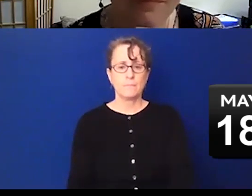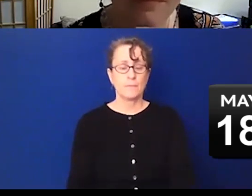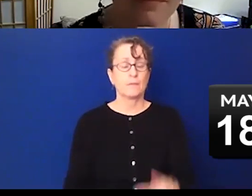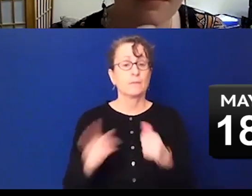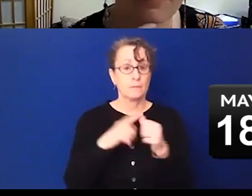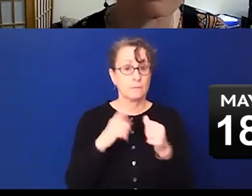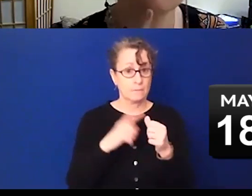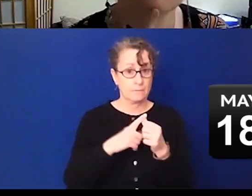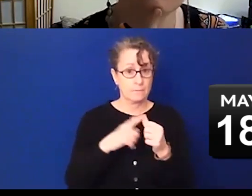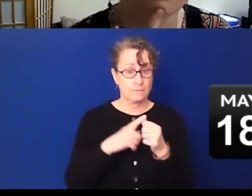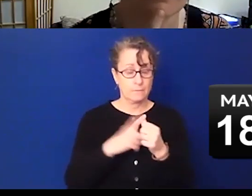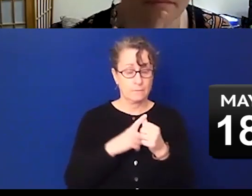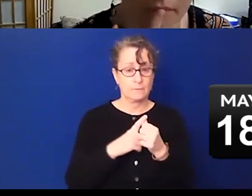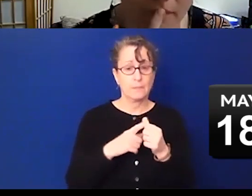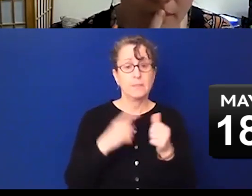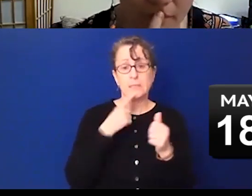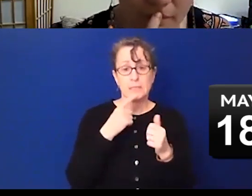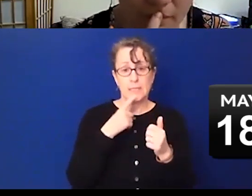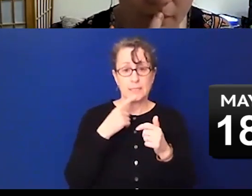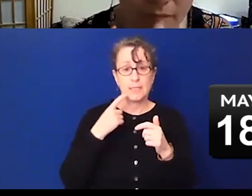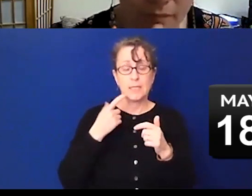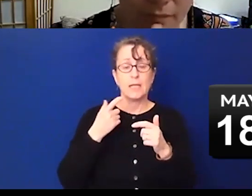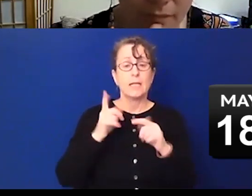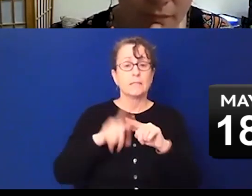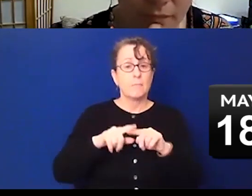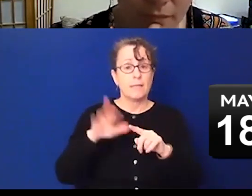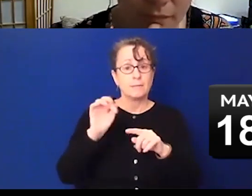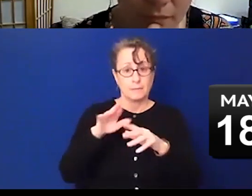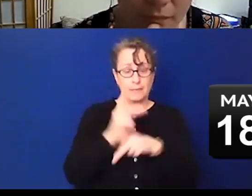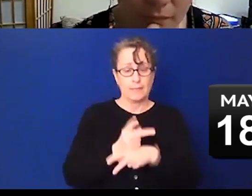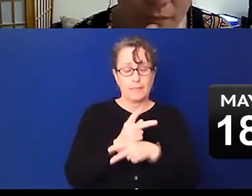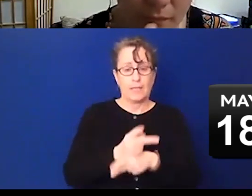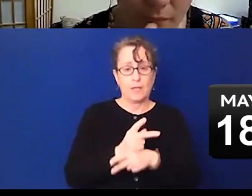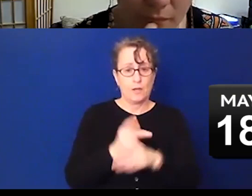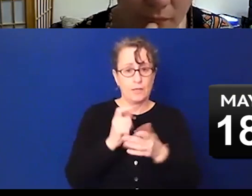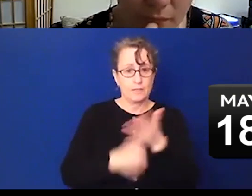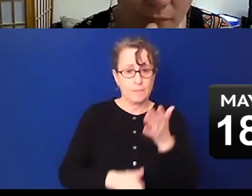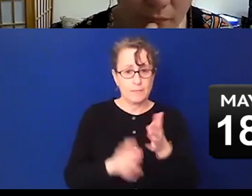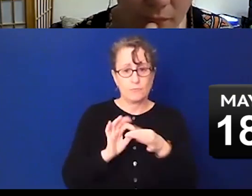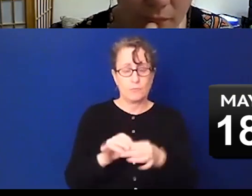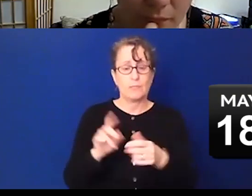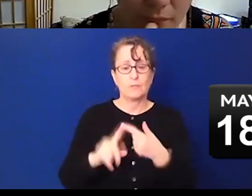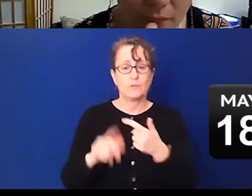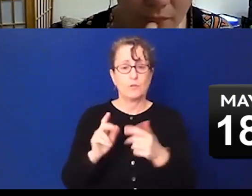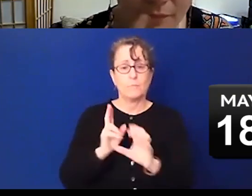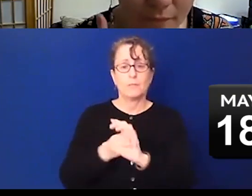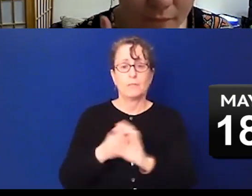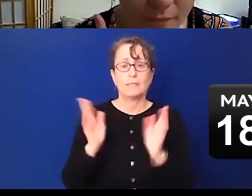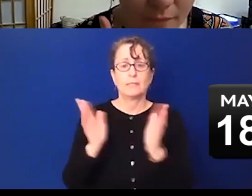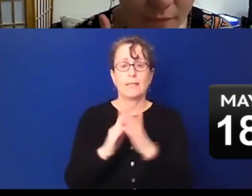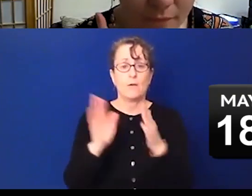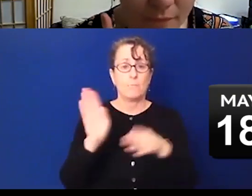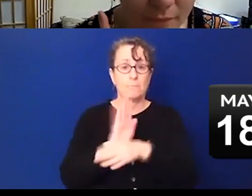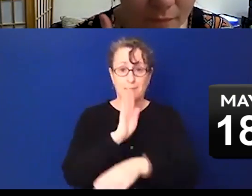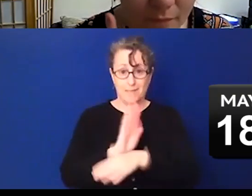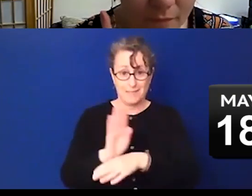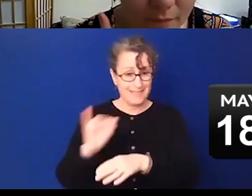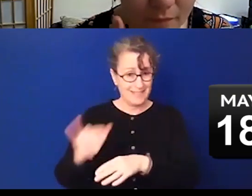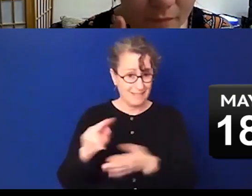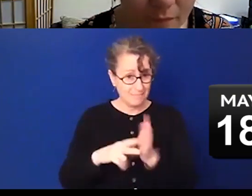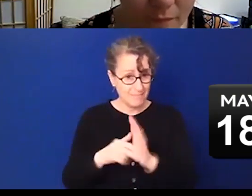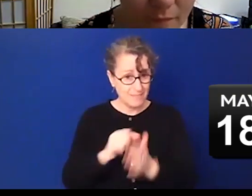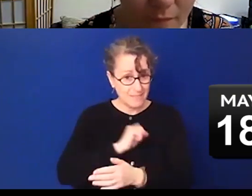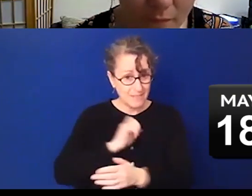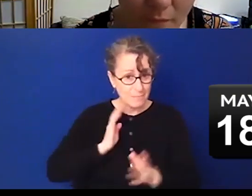one where it says dependent care expenses related to their participation in town business. Is that clear that we're talking about select board